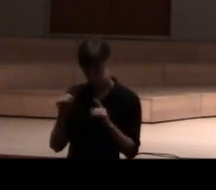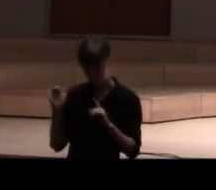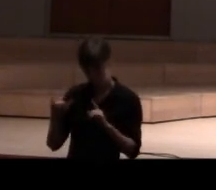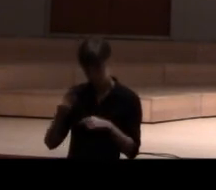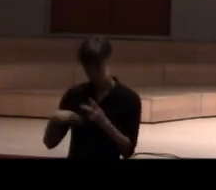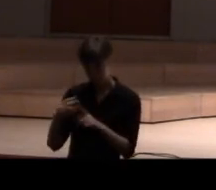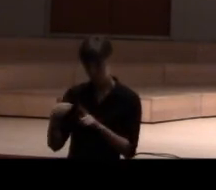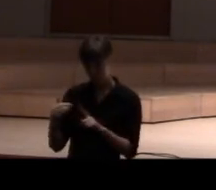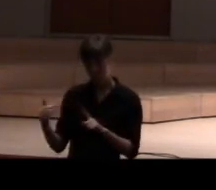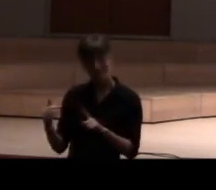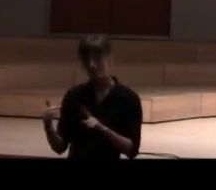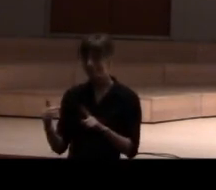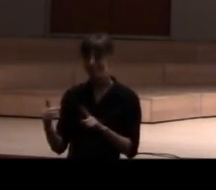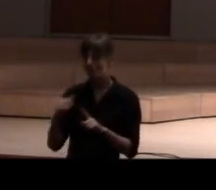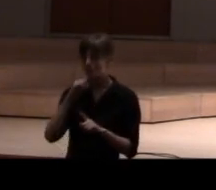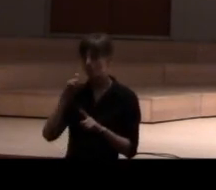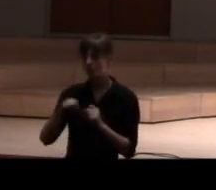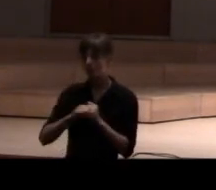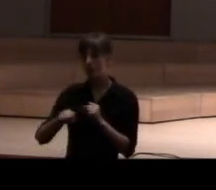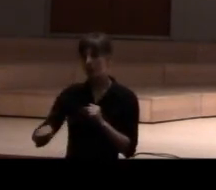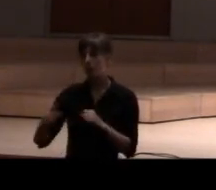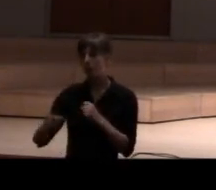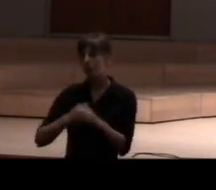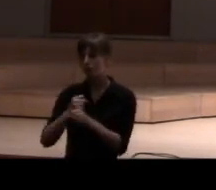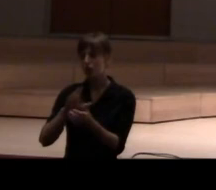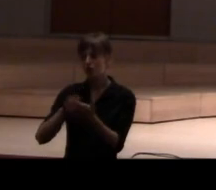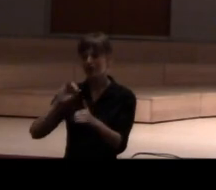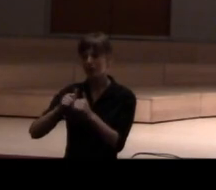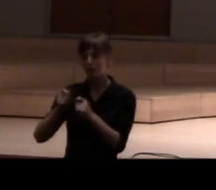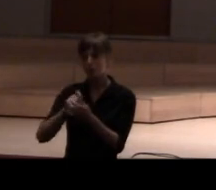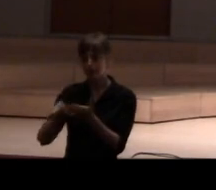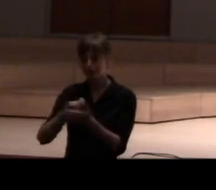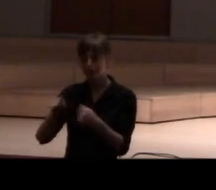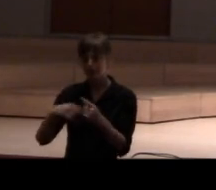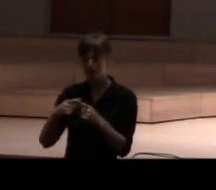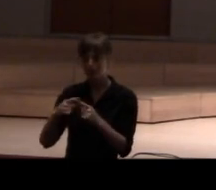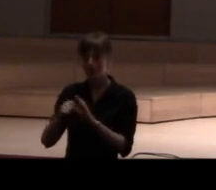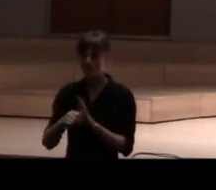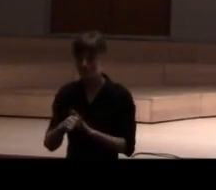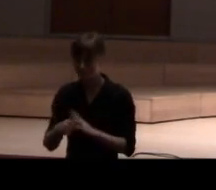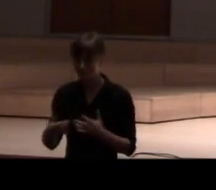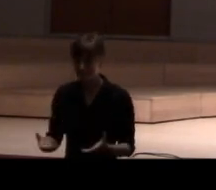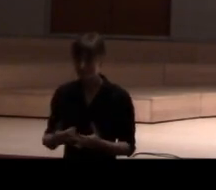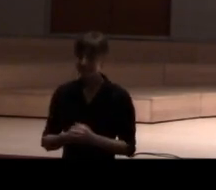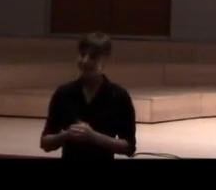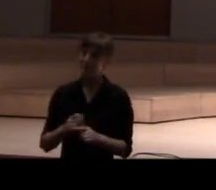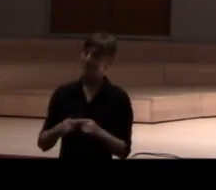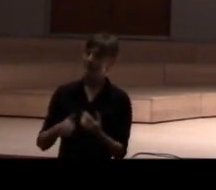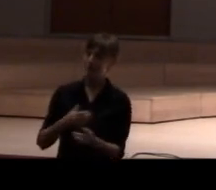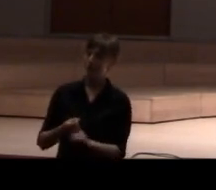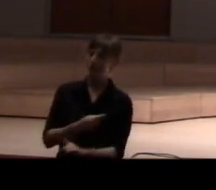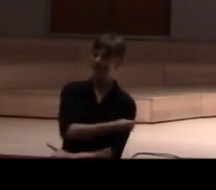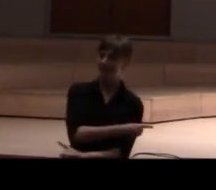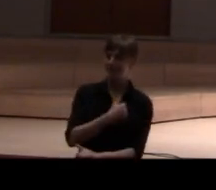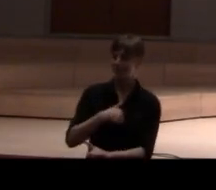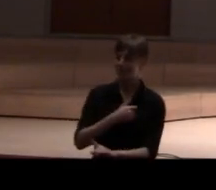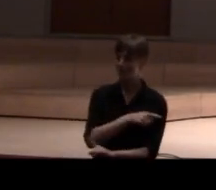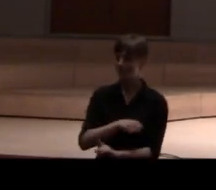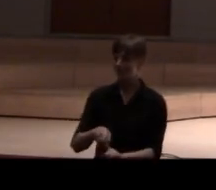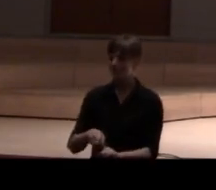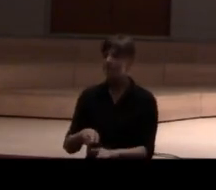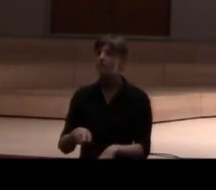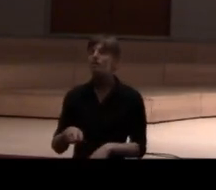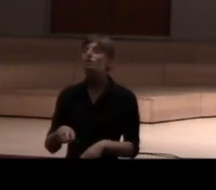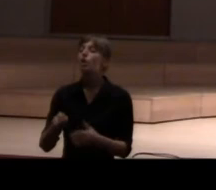like we don't need to spend an entire year learning how to respond to it. But that is a bit of a tangent for writing what